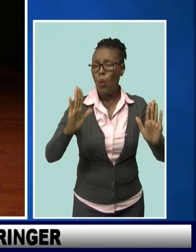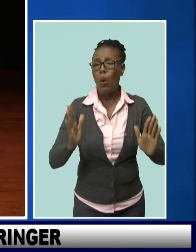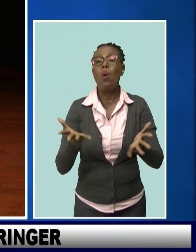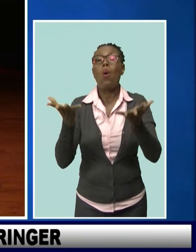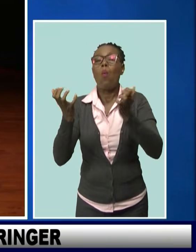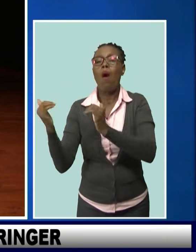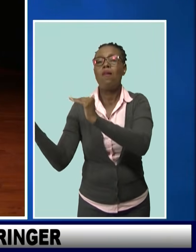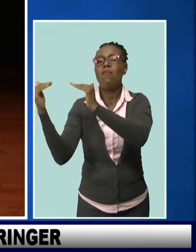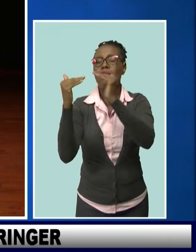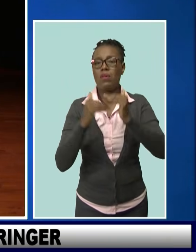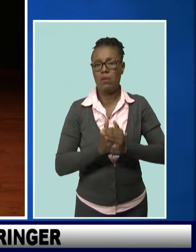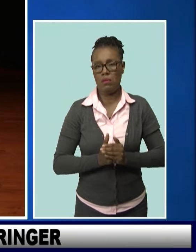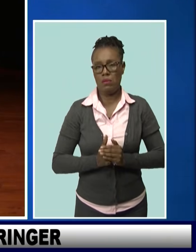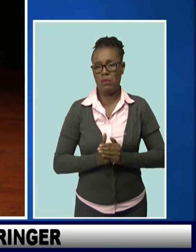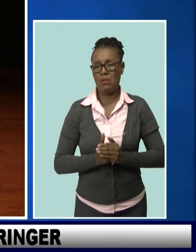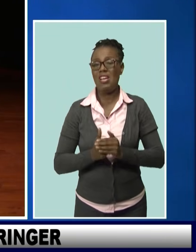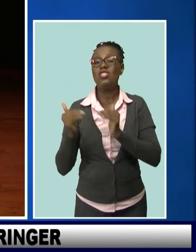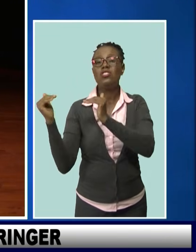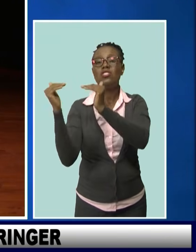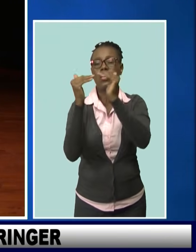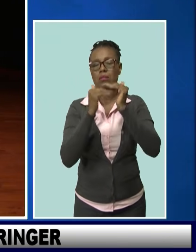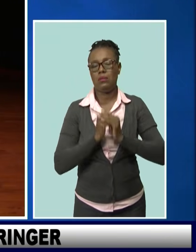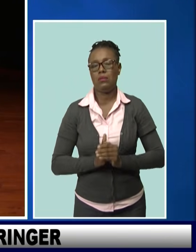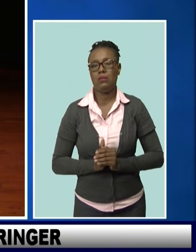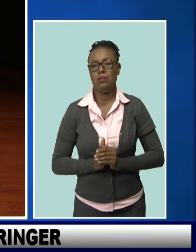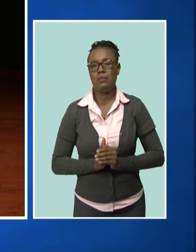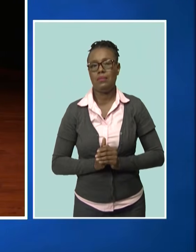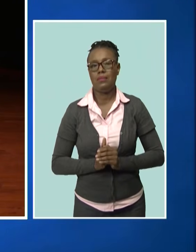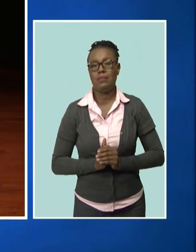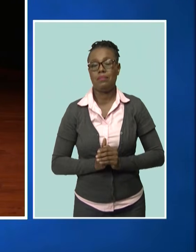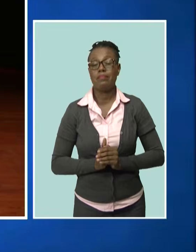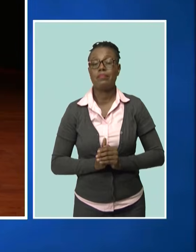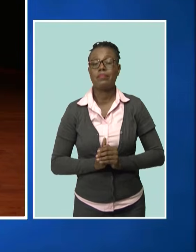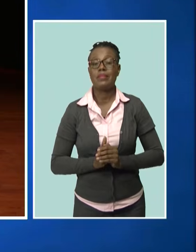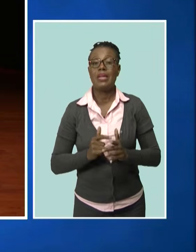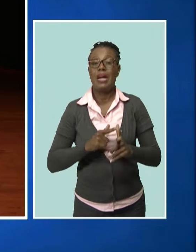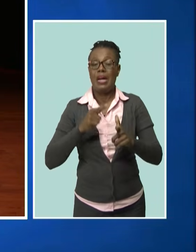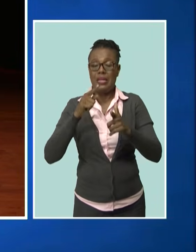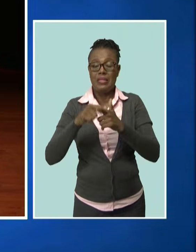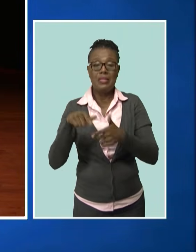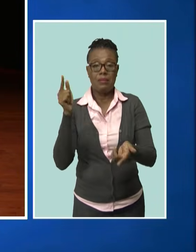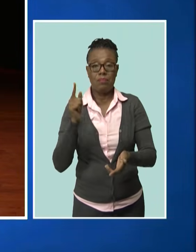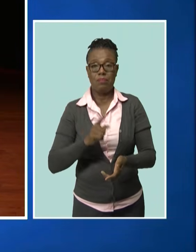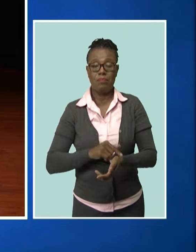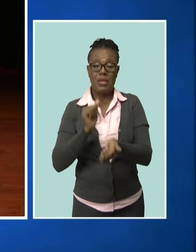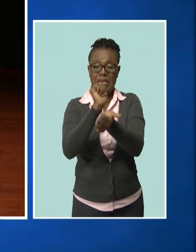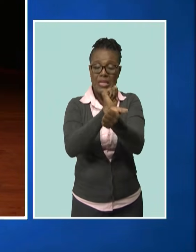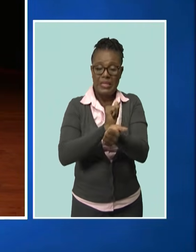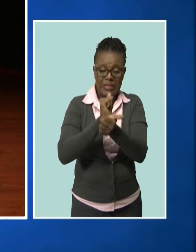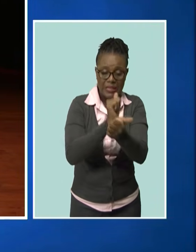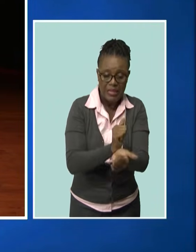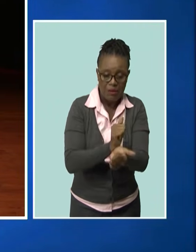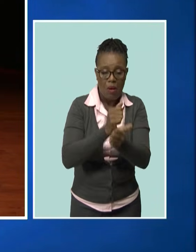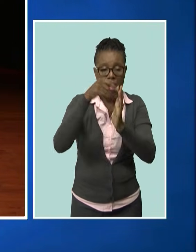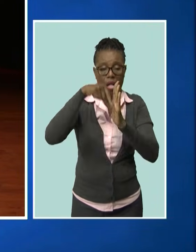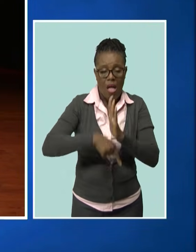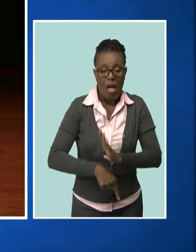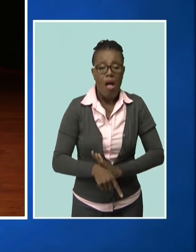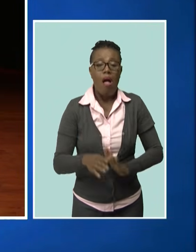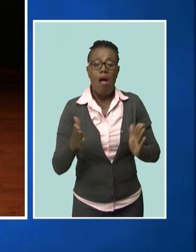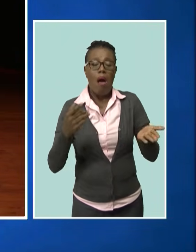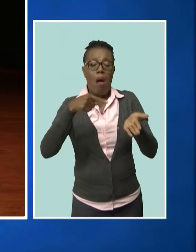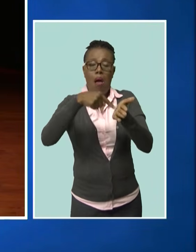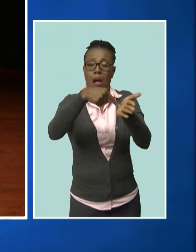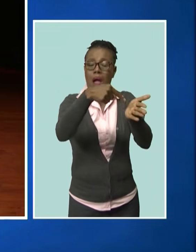Not charity, but justice. Until the debt of slavery is acknowledged and repaid,